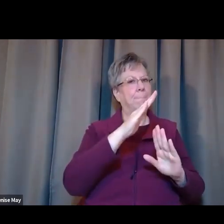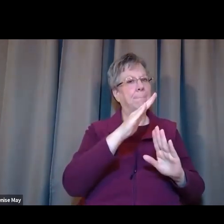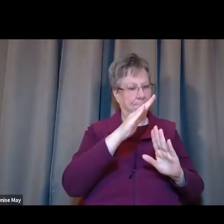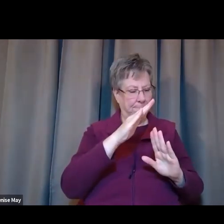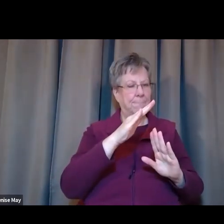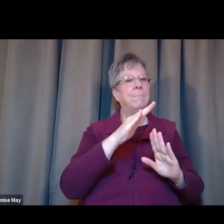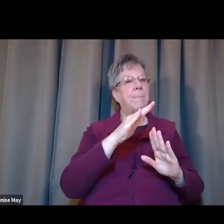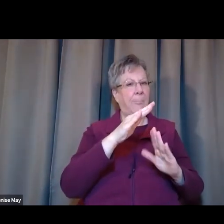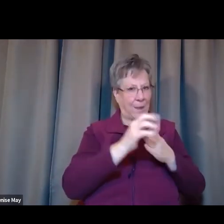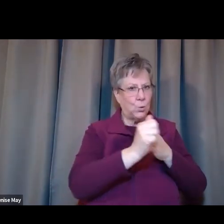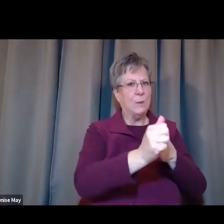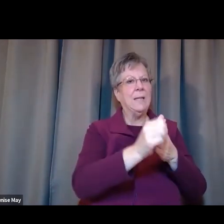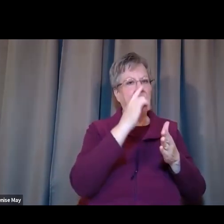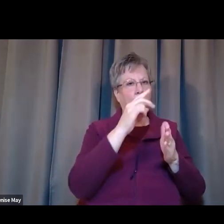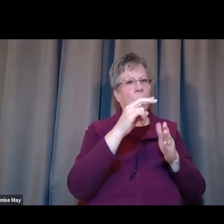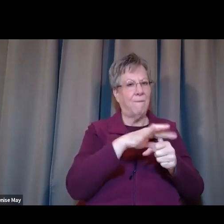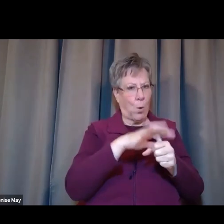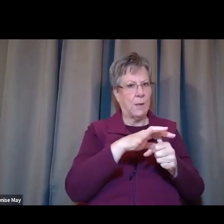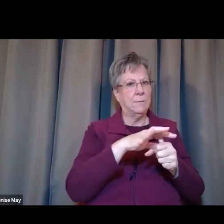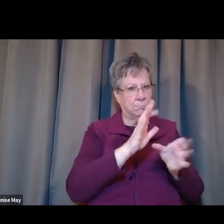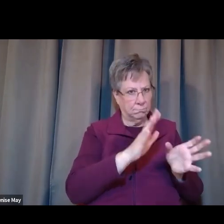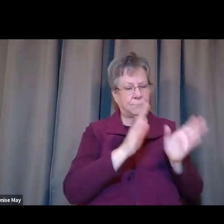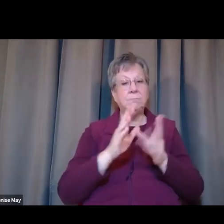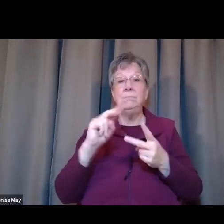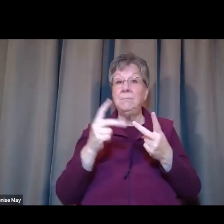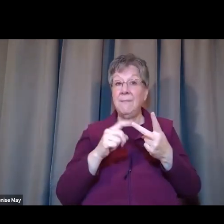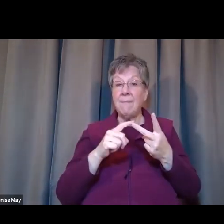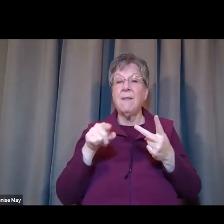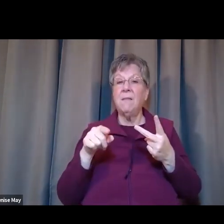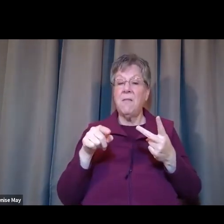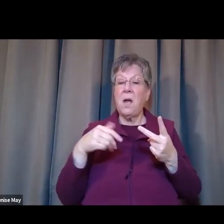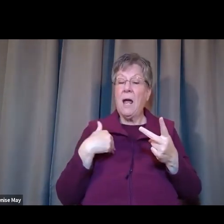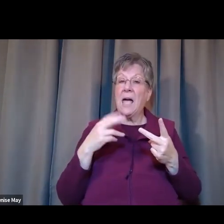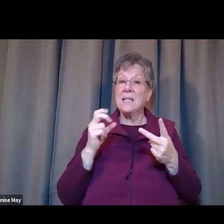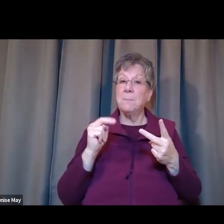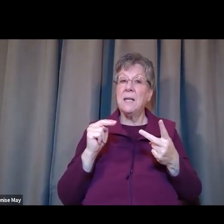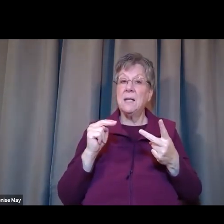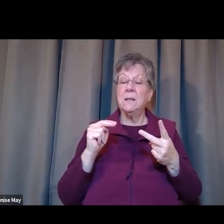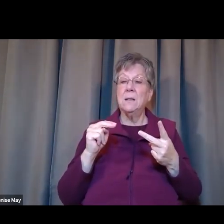voting processes. That's sort of fact number one. Second fact is there has been, as Professor Mann